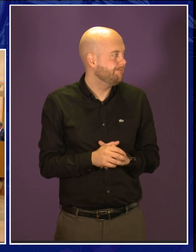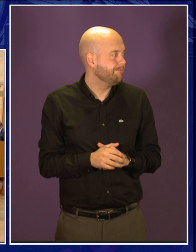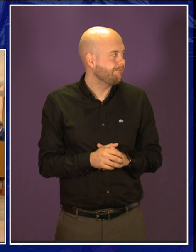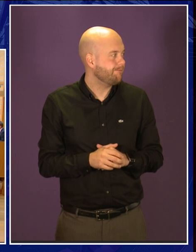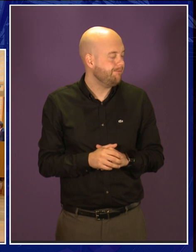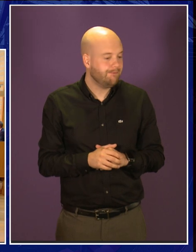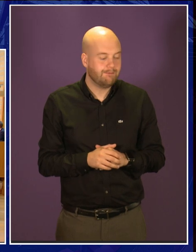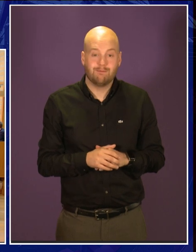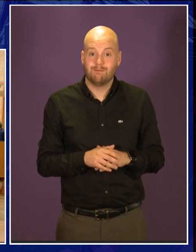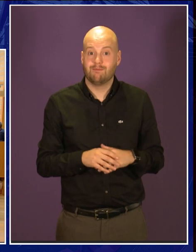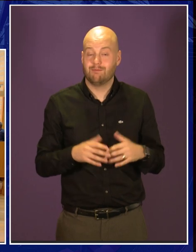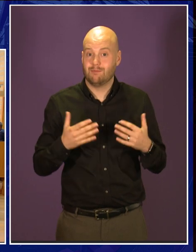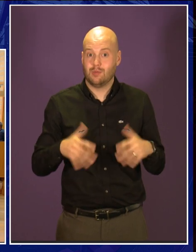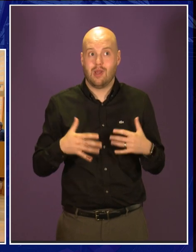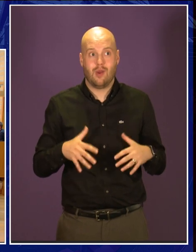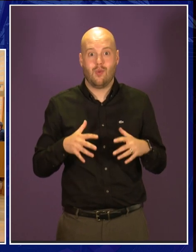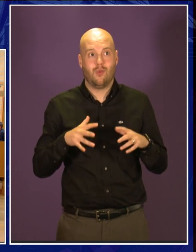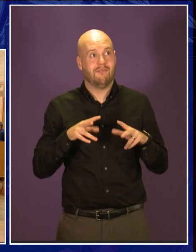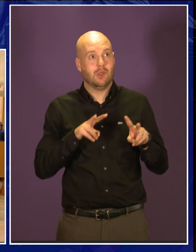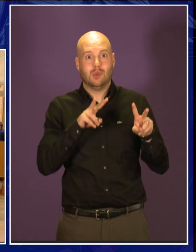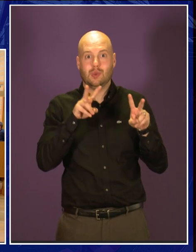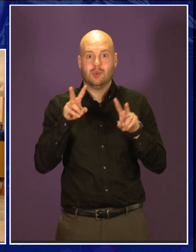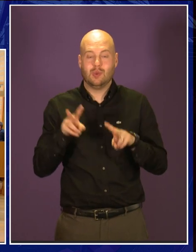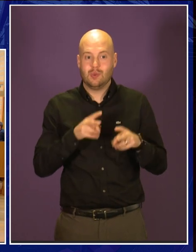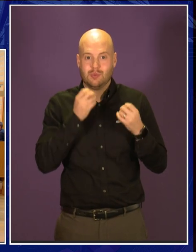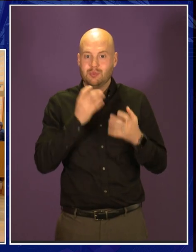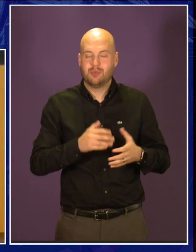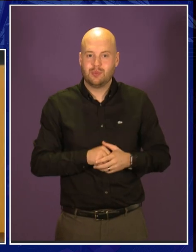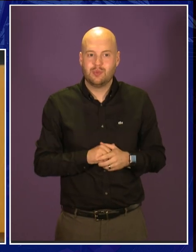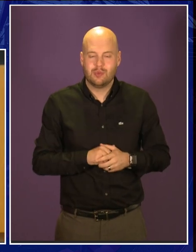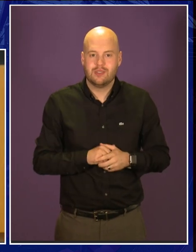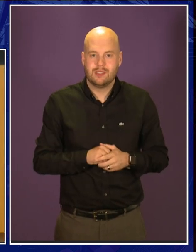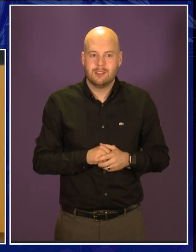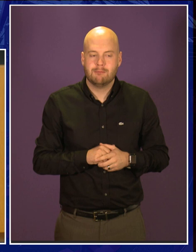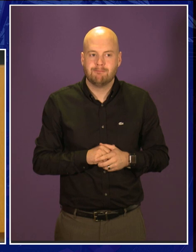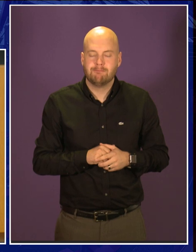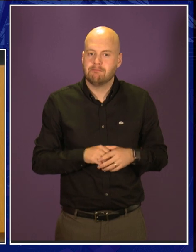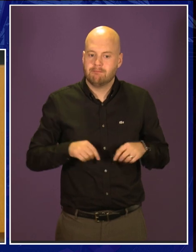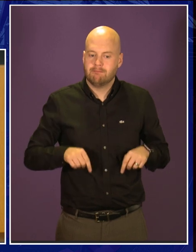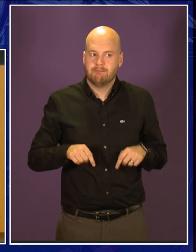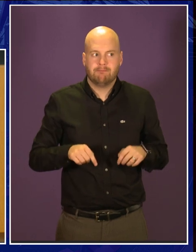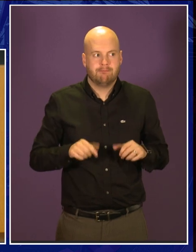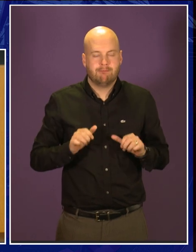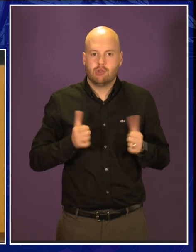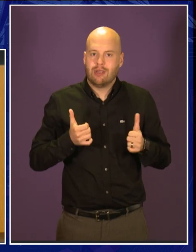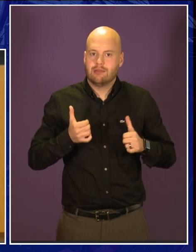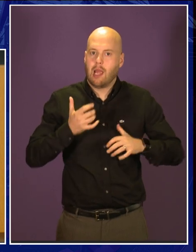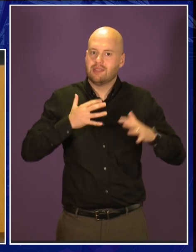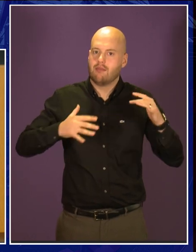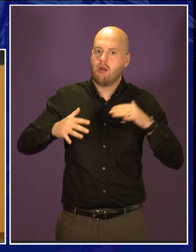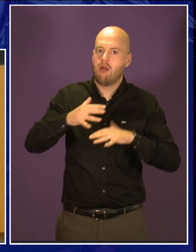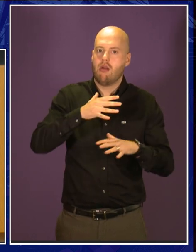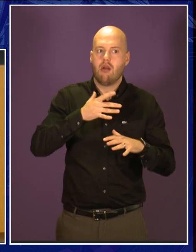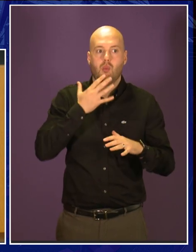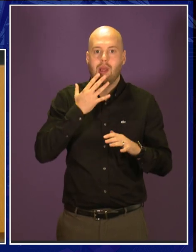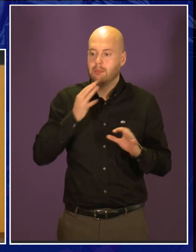Yeah, what a view from here. Like, it's kind of a great atmosphere, like after the music, and it